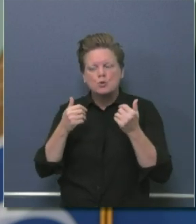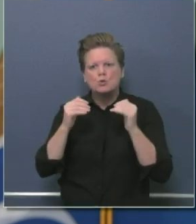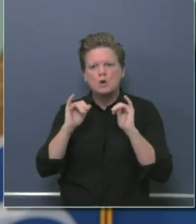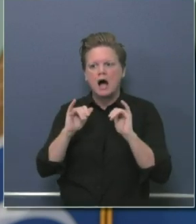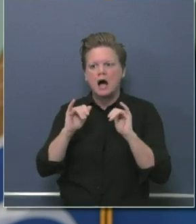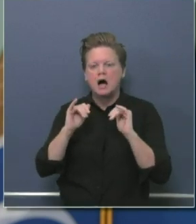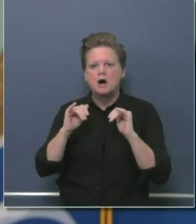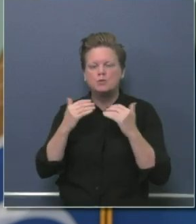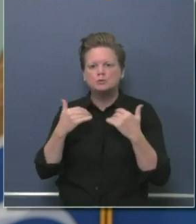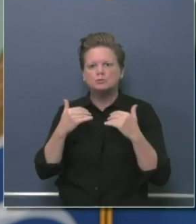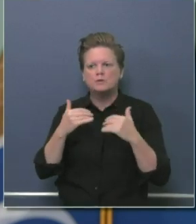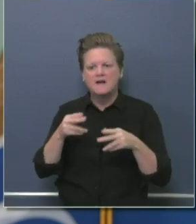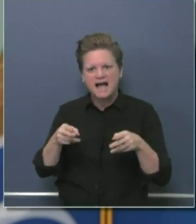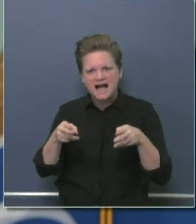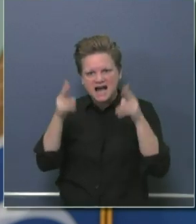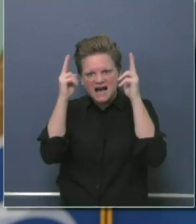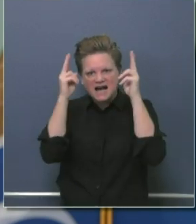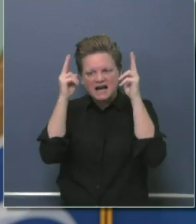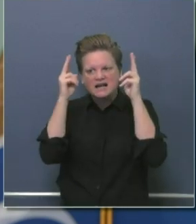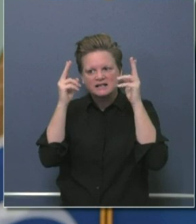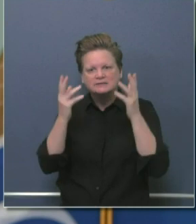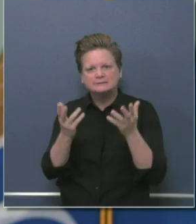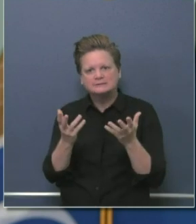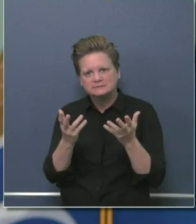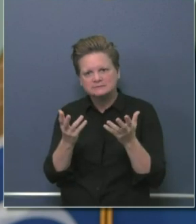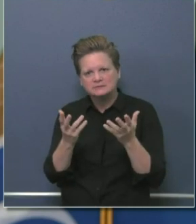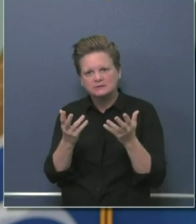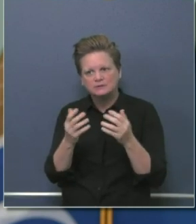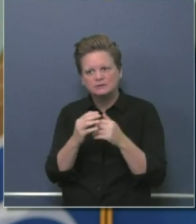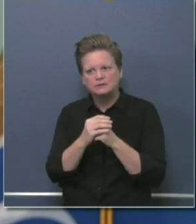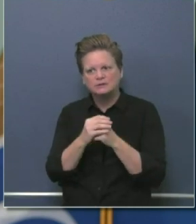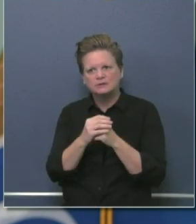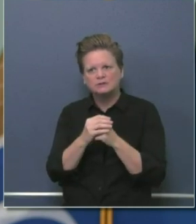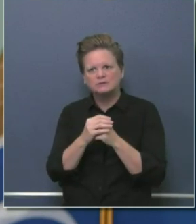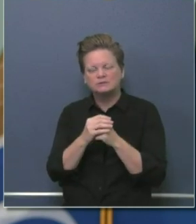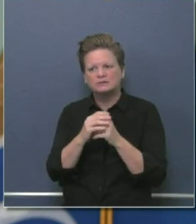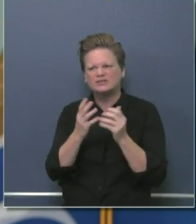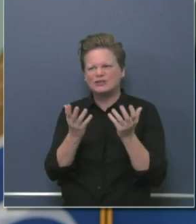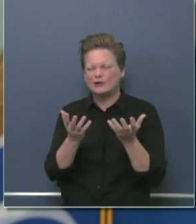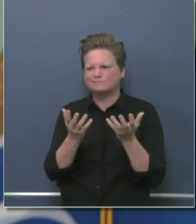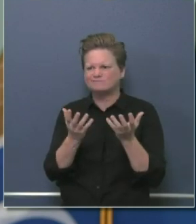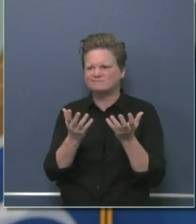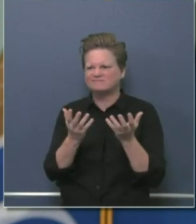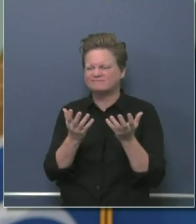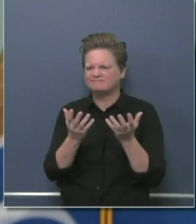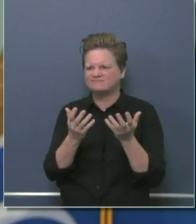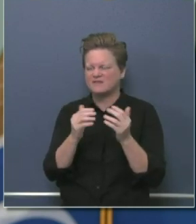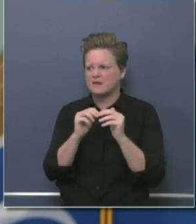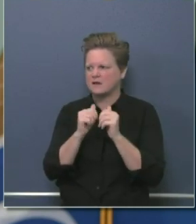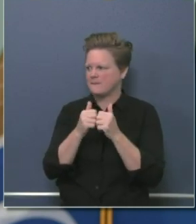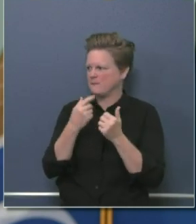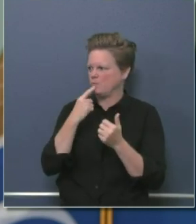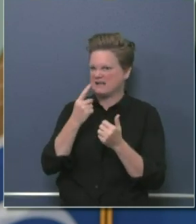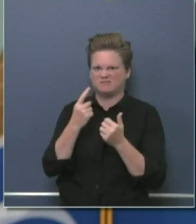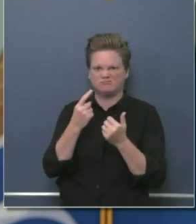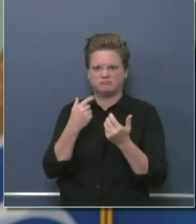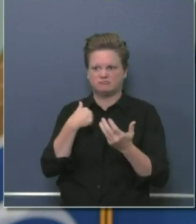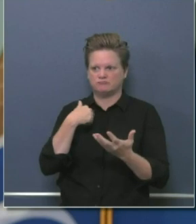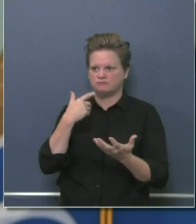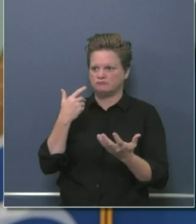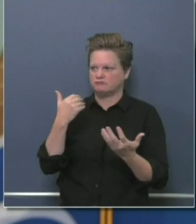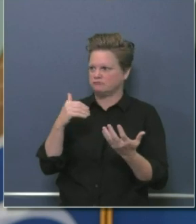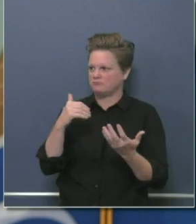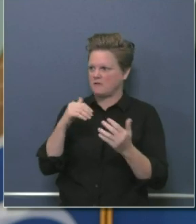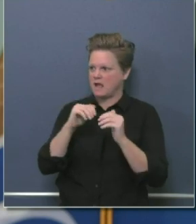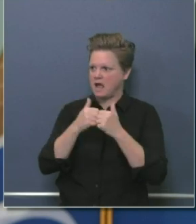another surplus. And you're going to see a budget that comes out tens of billions of dollars short of where it needs to be. I can't make this more plain.